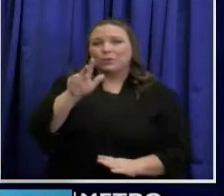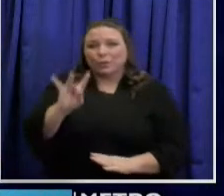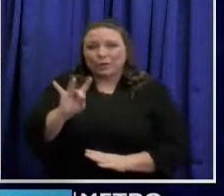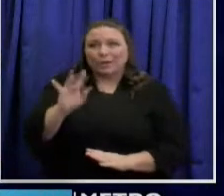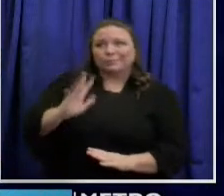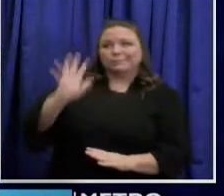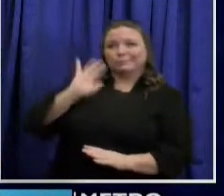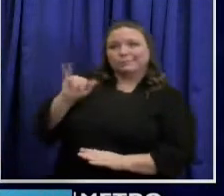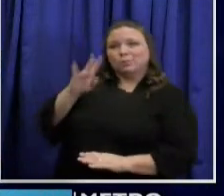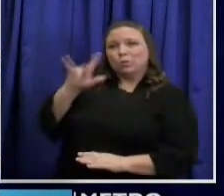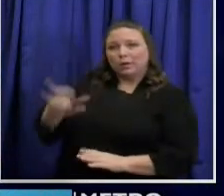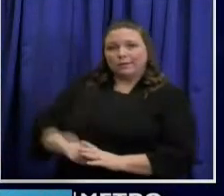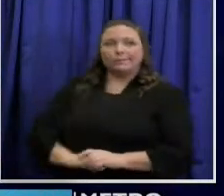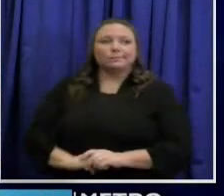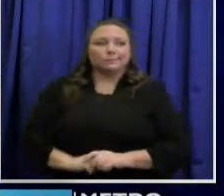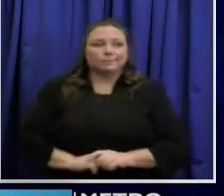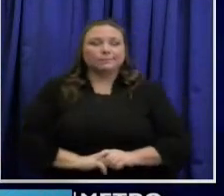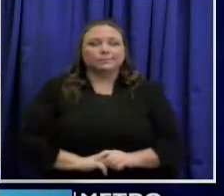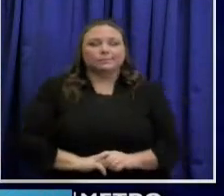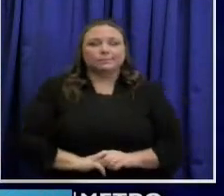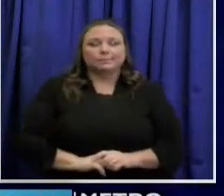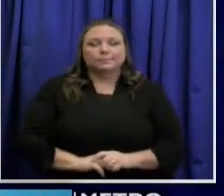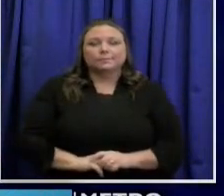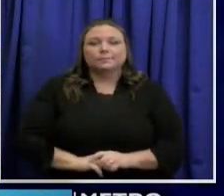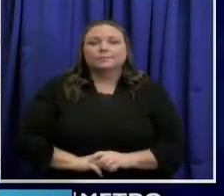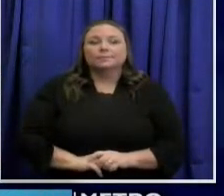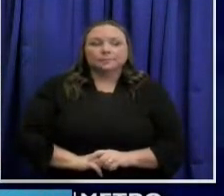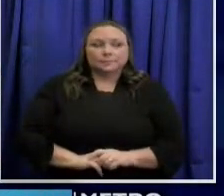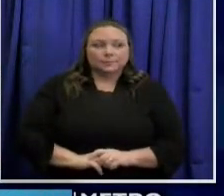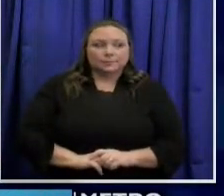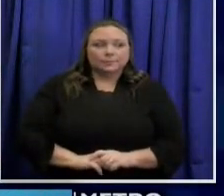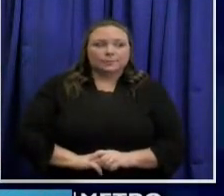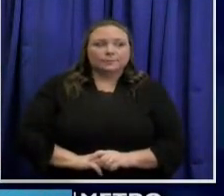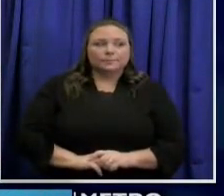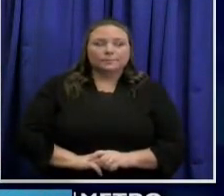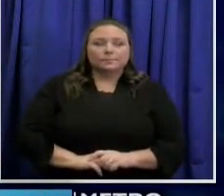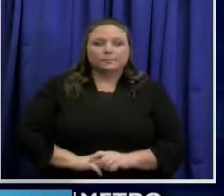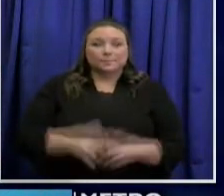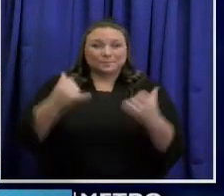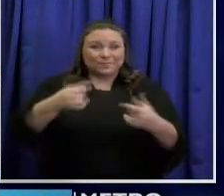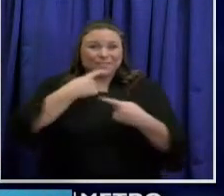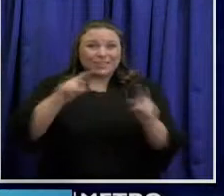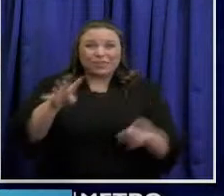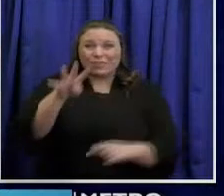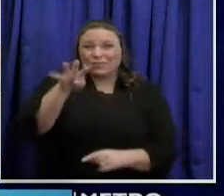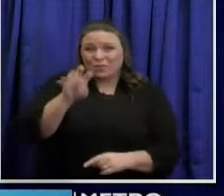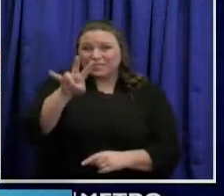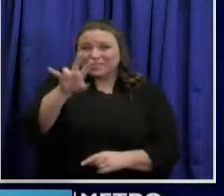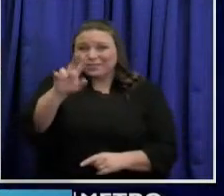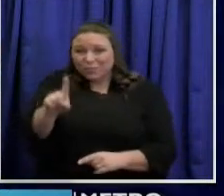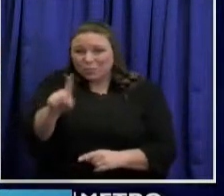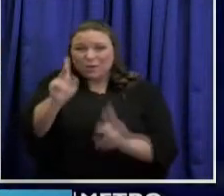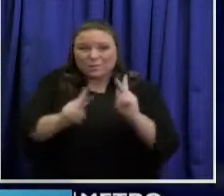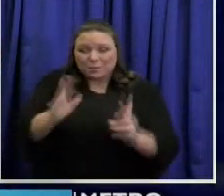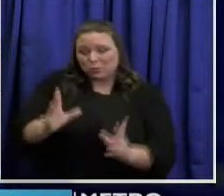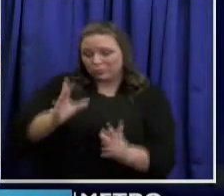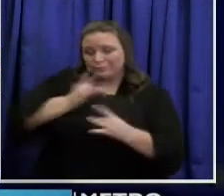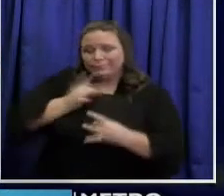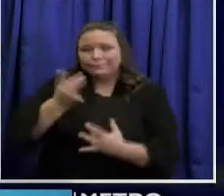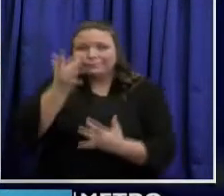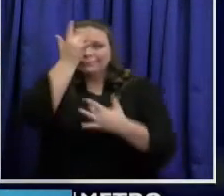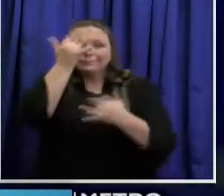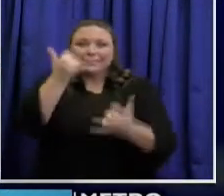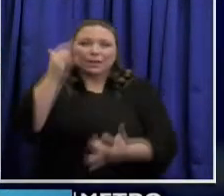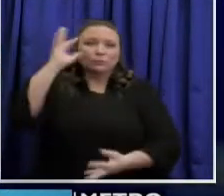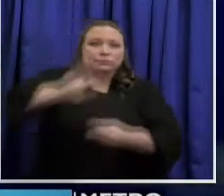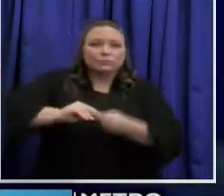5,838 back in July. This brings, today we're announcing 471 cases, which brings our total number of